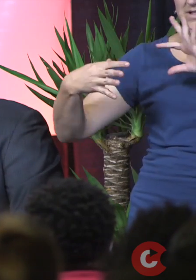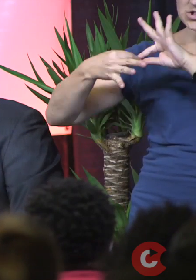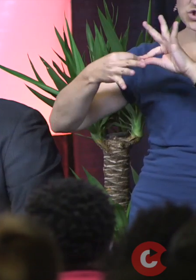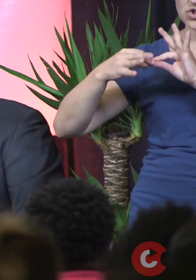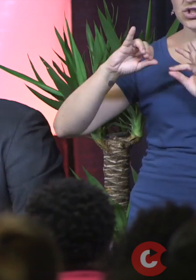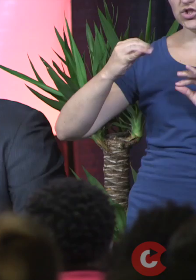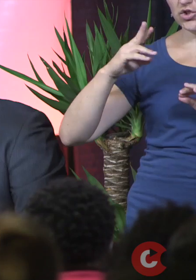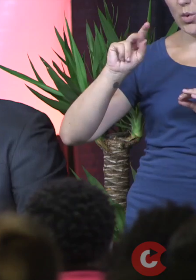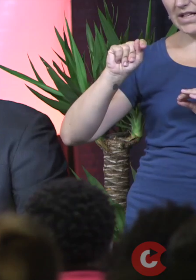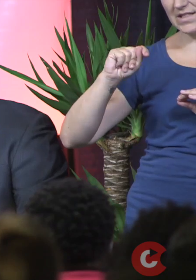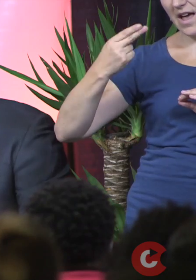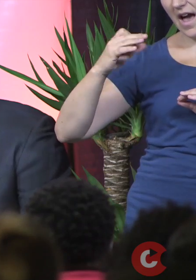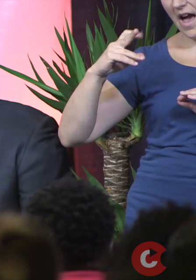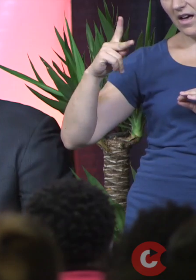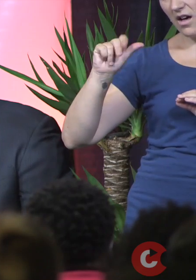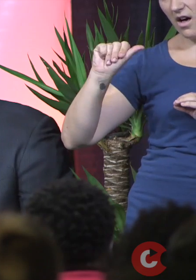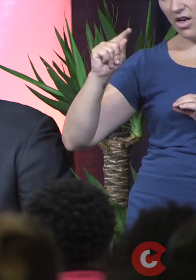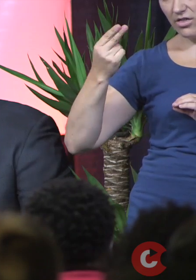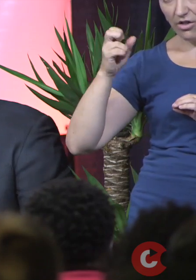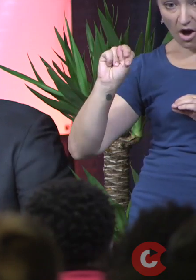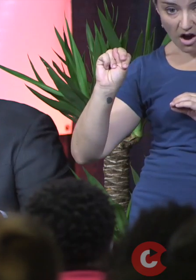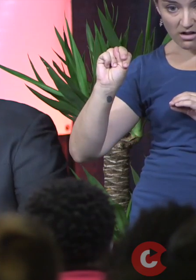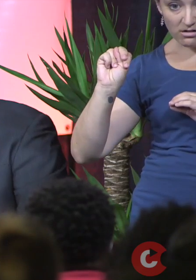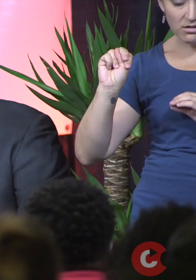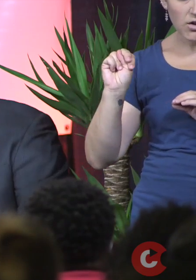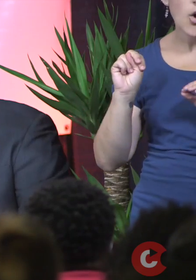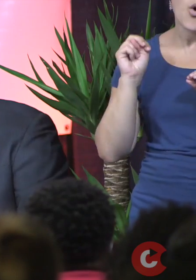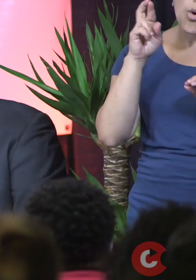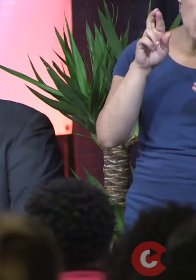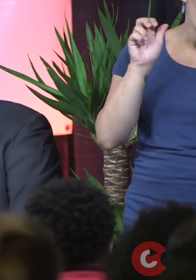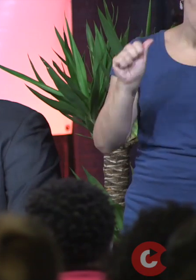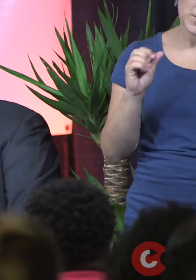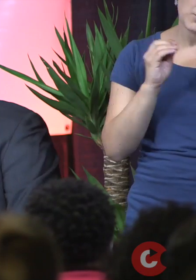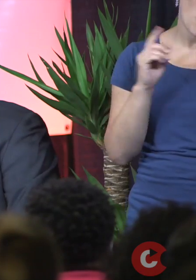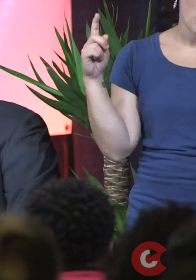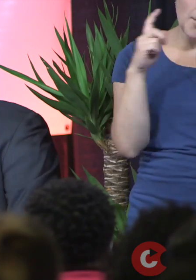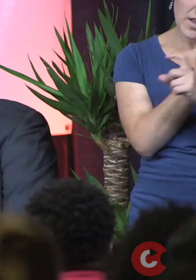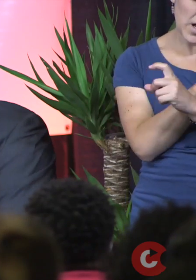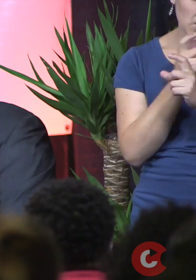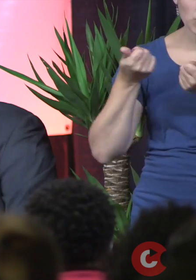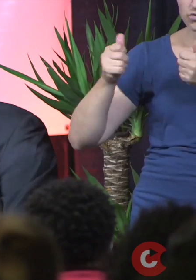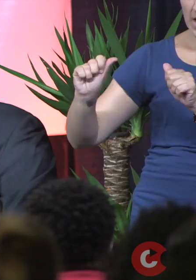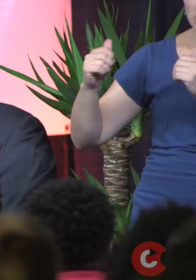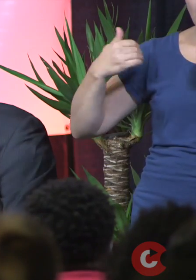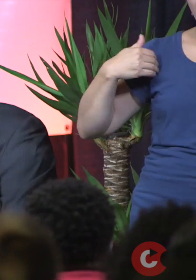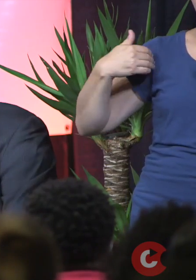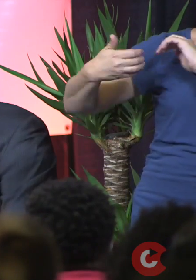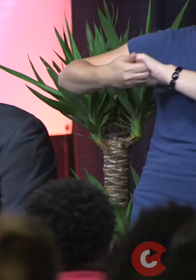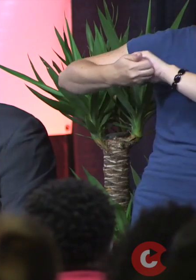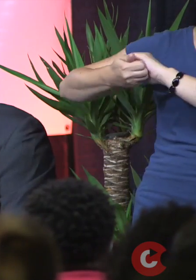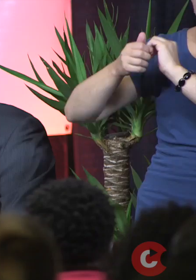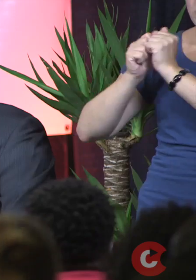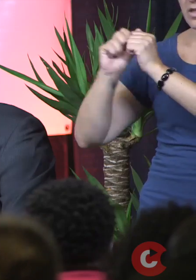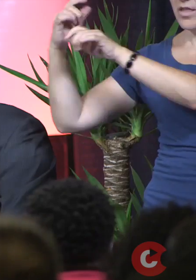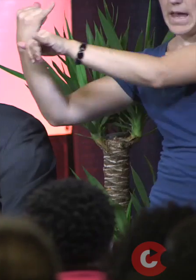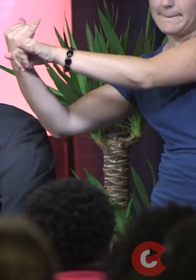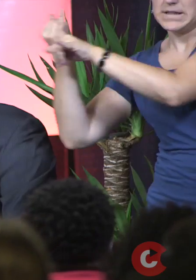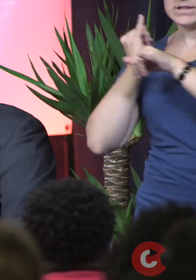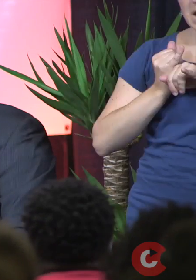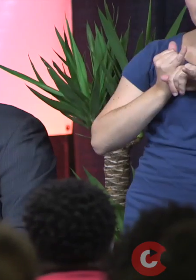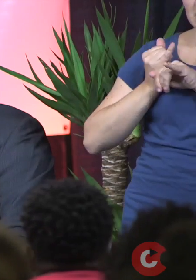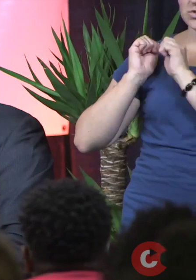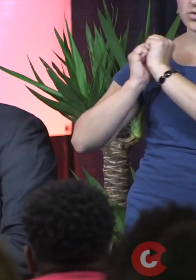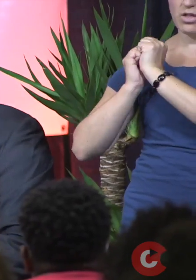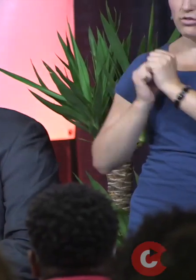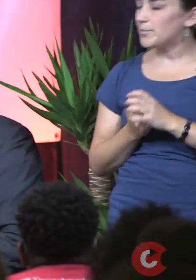competition to something that's a little bit more complicated when we're trying to build capacity on our campuses. Do you want anything?